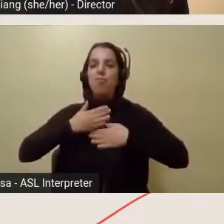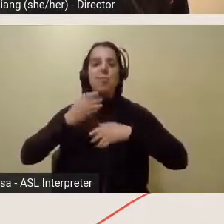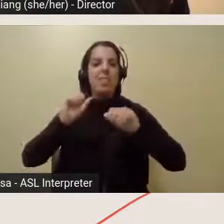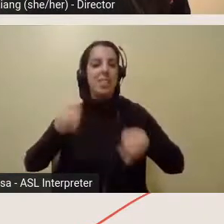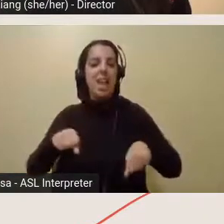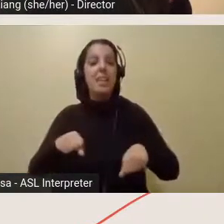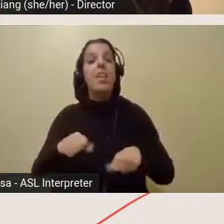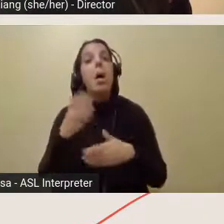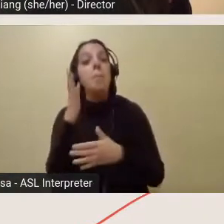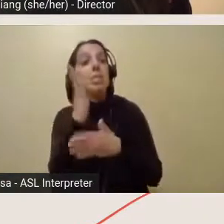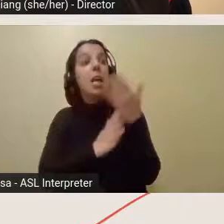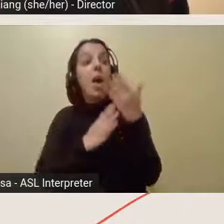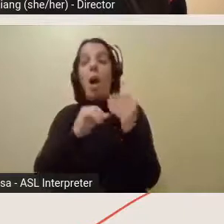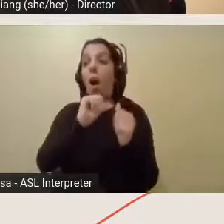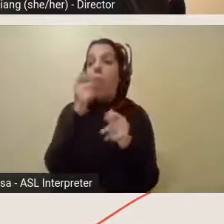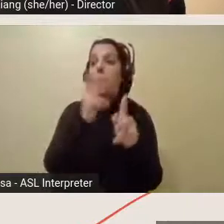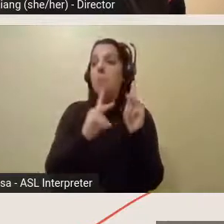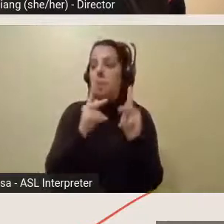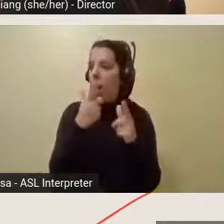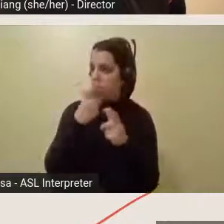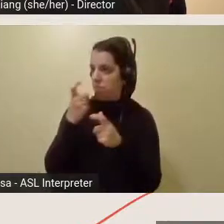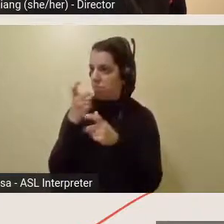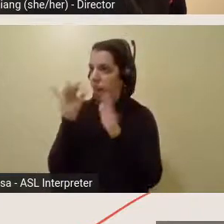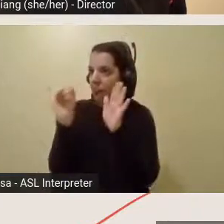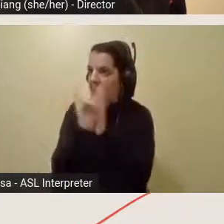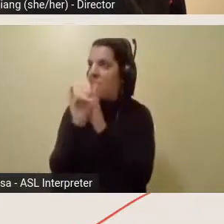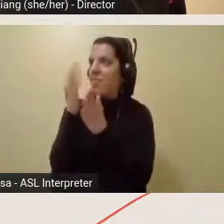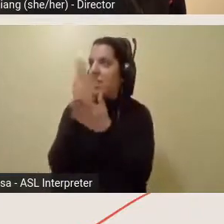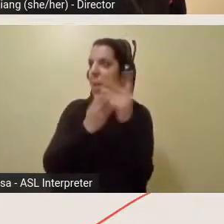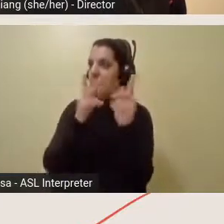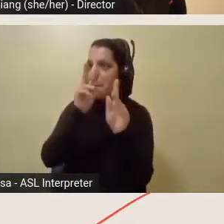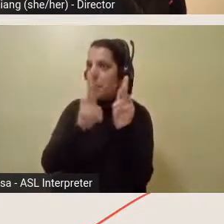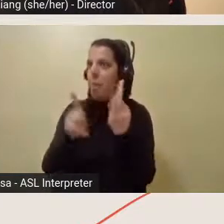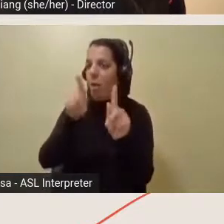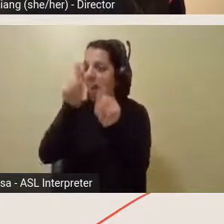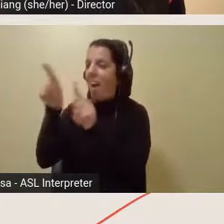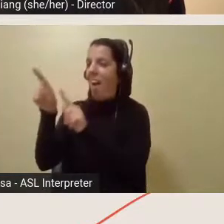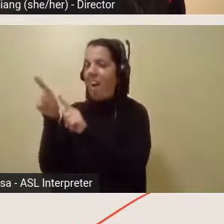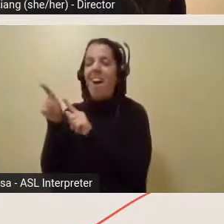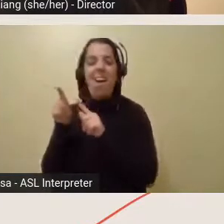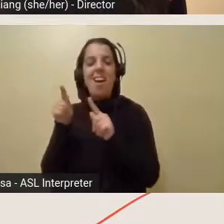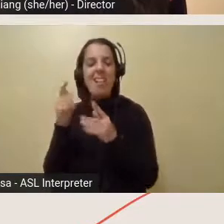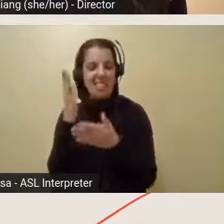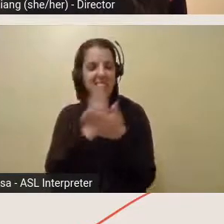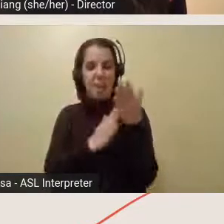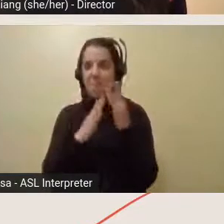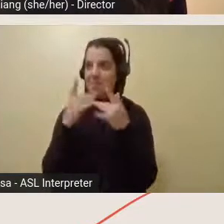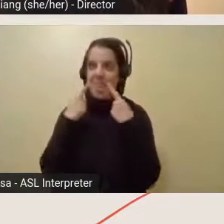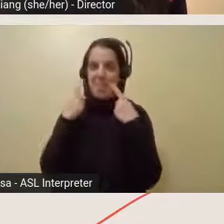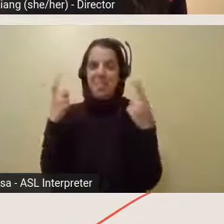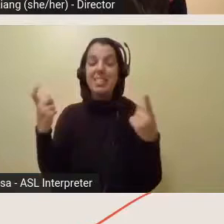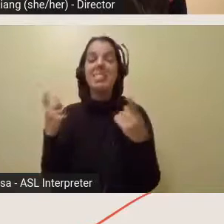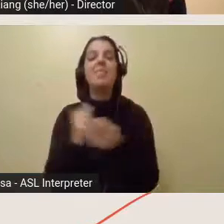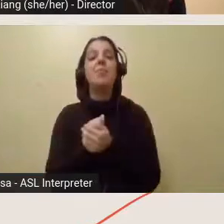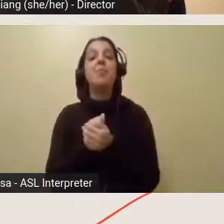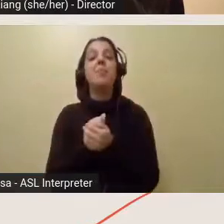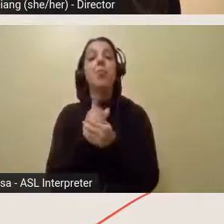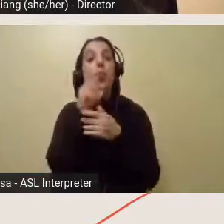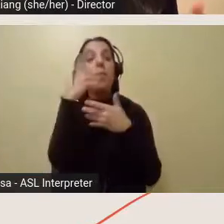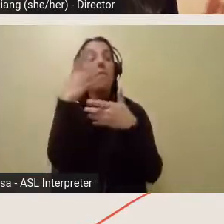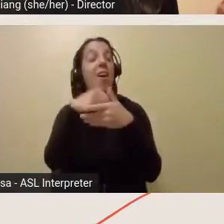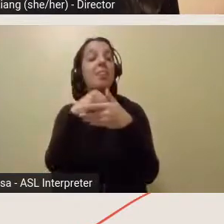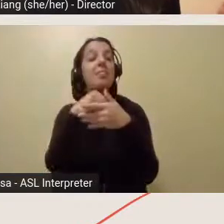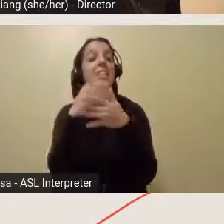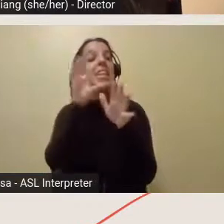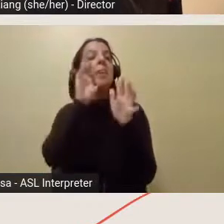folks like you would see what was in those images, because some of them are pretty iconic. And so, yes, there are basically images of folks. We were